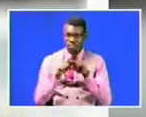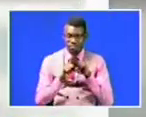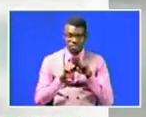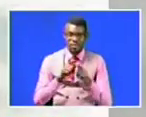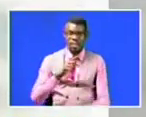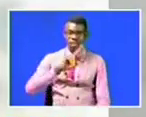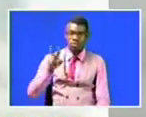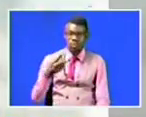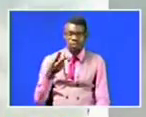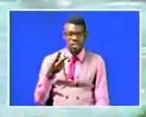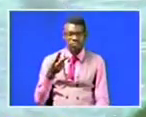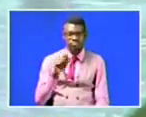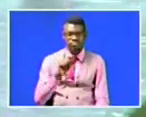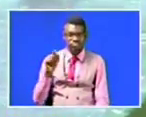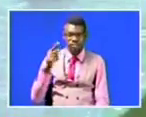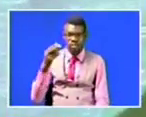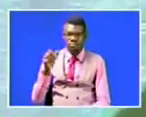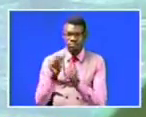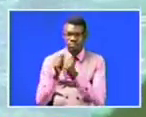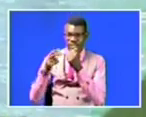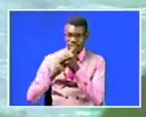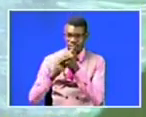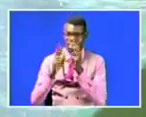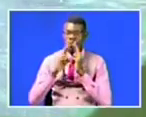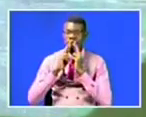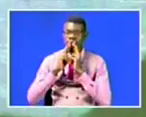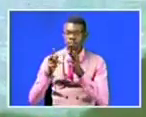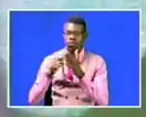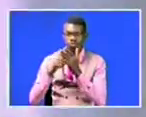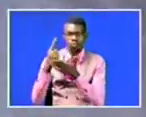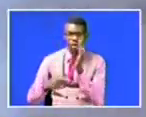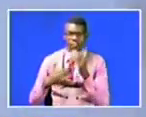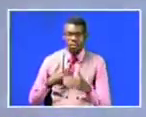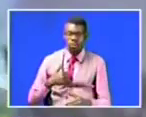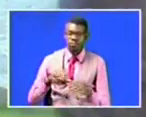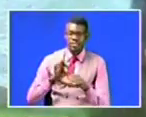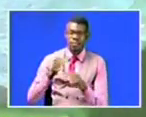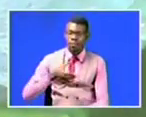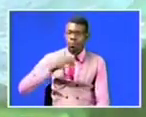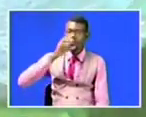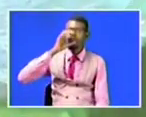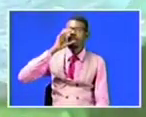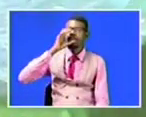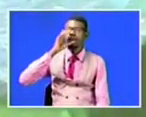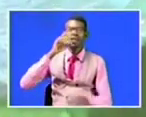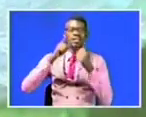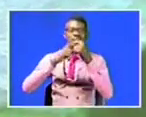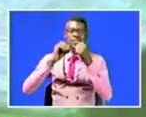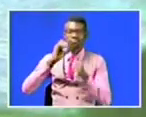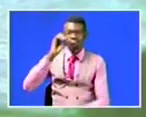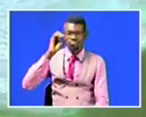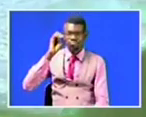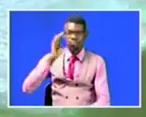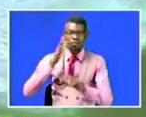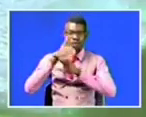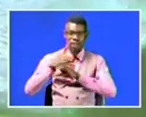and 2017, the report indicated that people who take tea hotter than 60 degrees Celsius and consumed